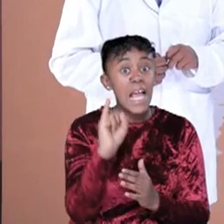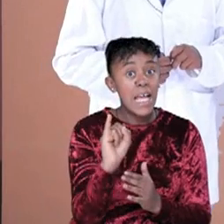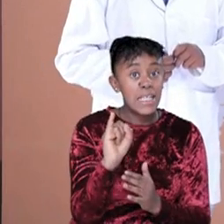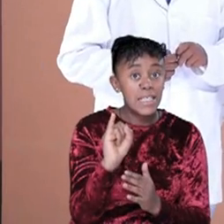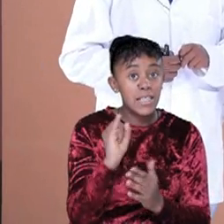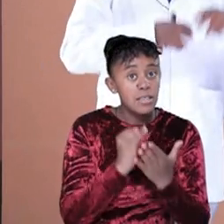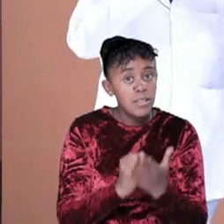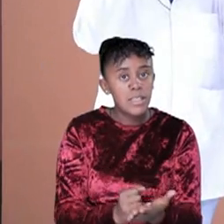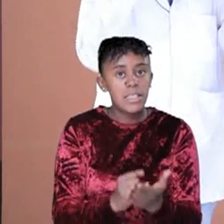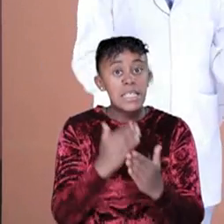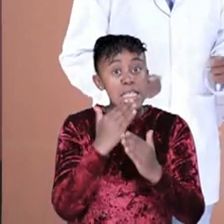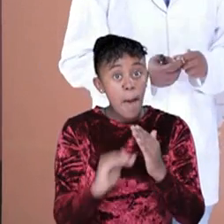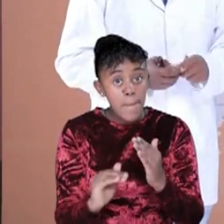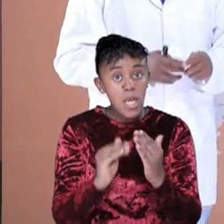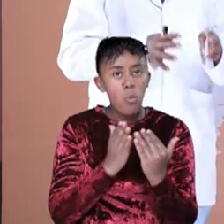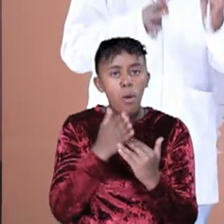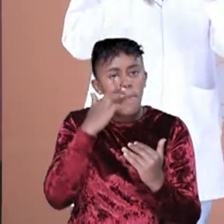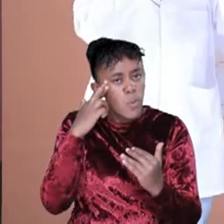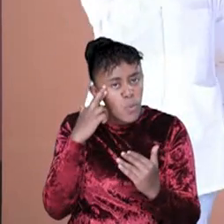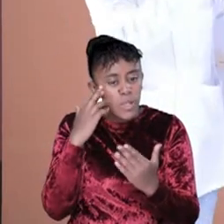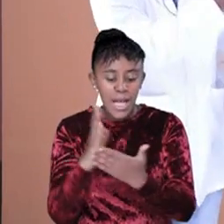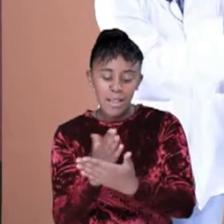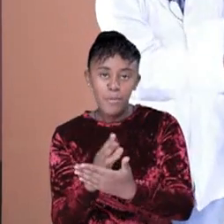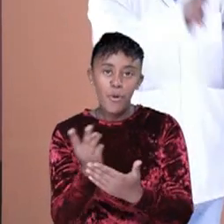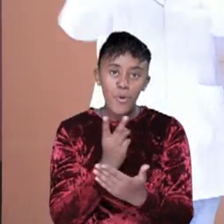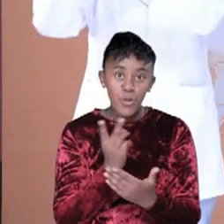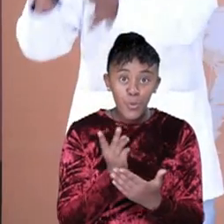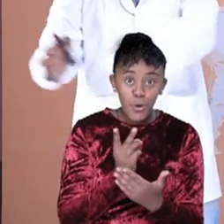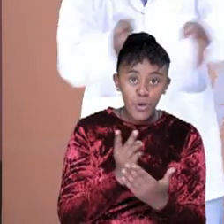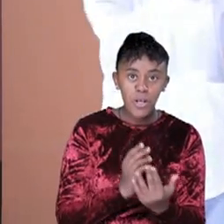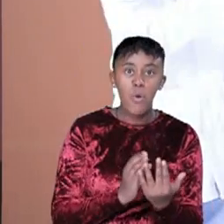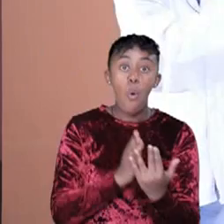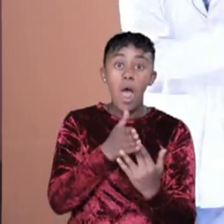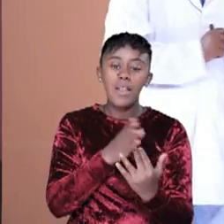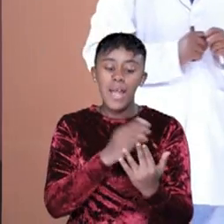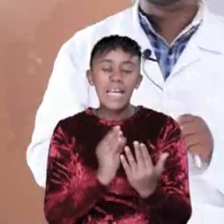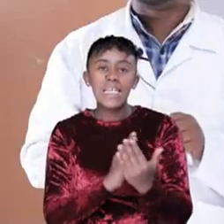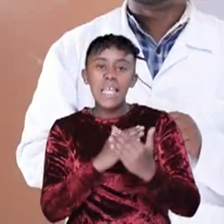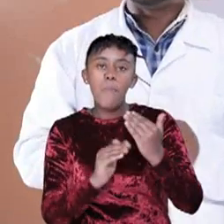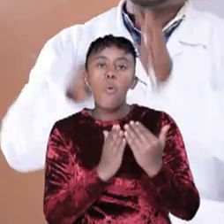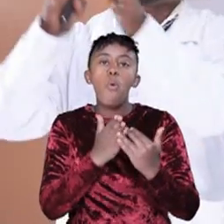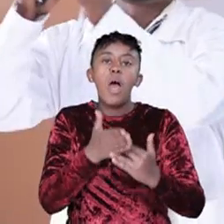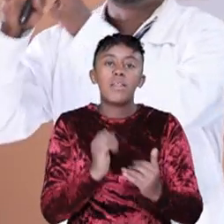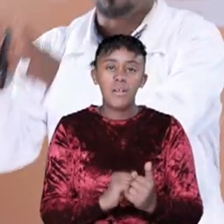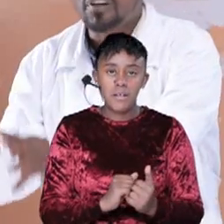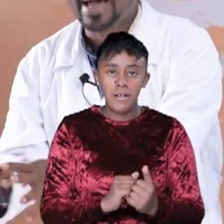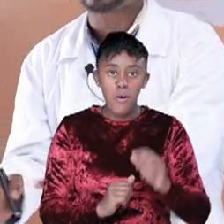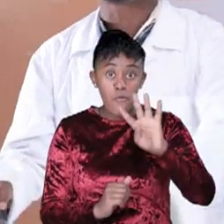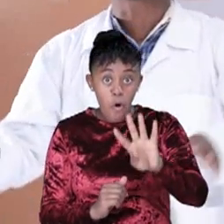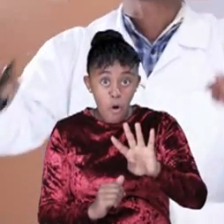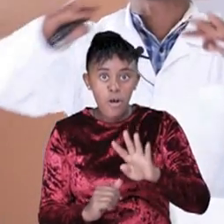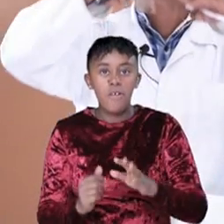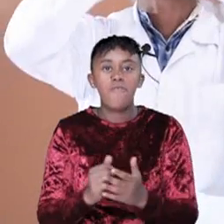silicon. It is a semiconductor because it's the intermediate between conductor and the semiconductors. It has